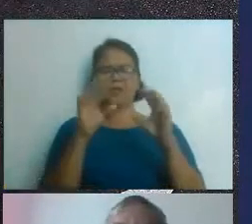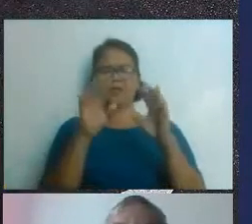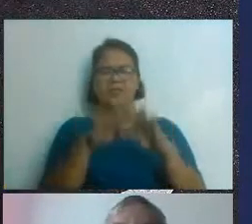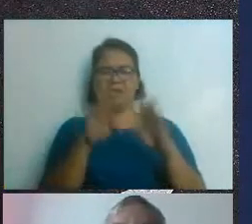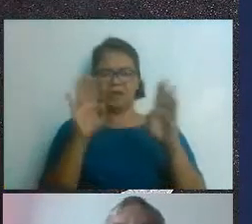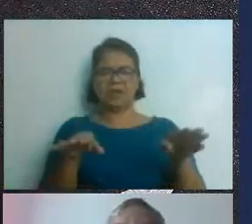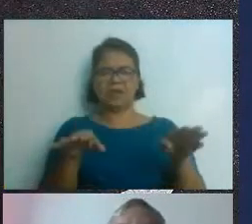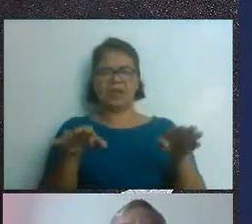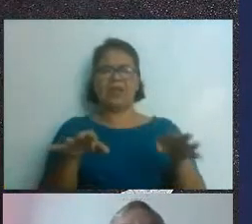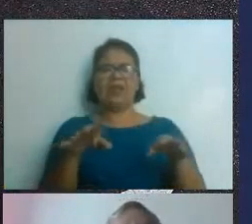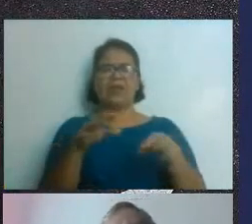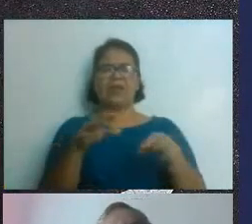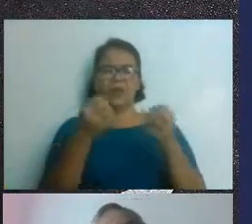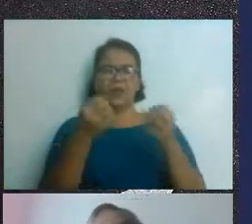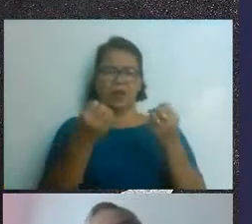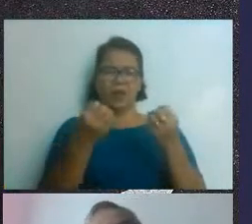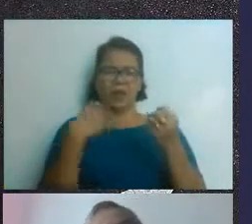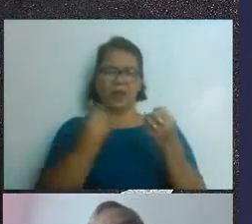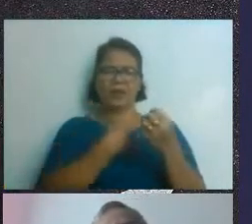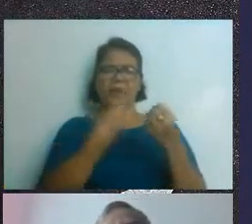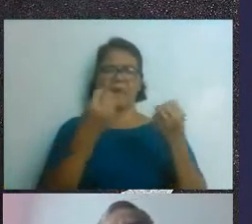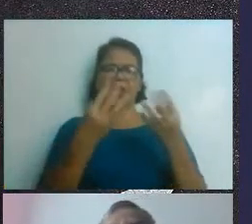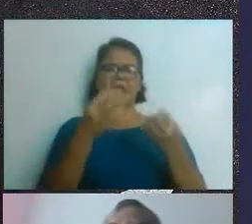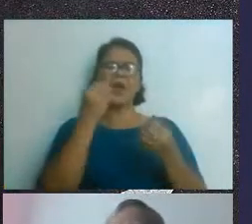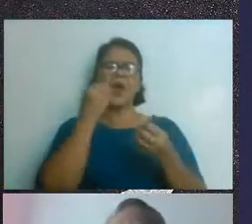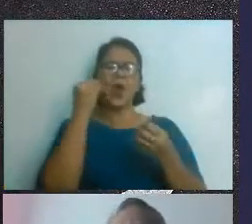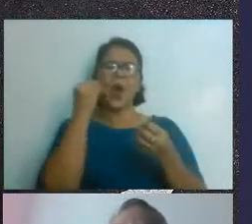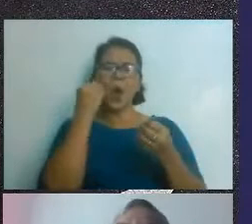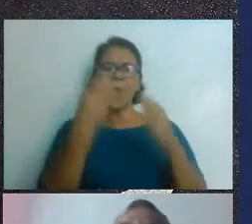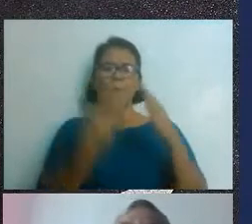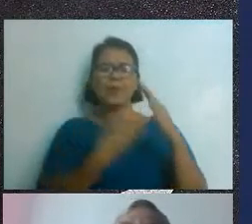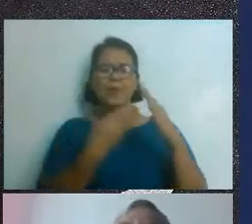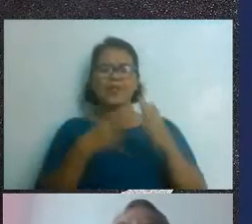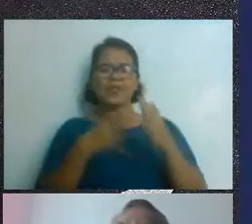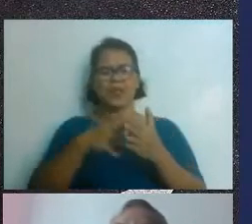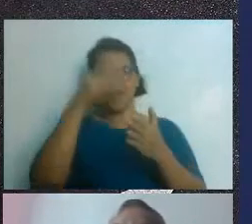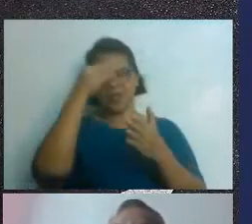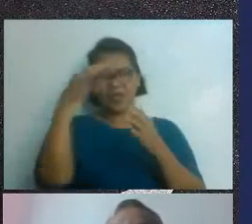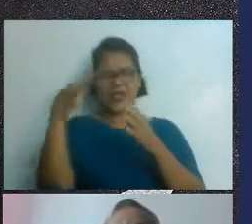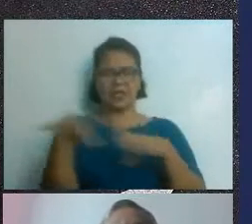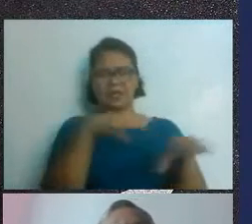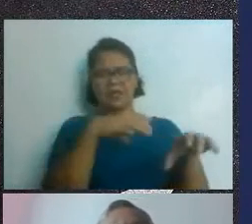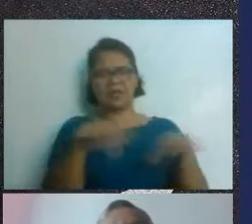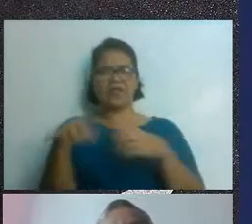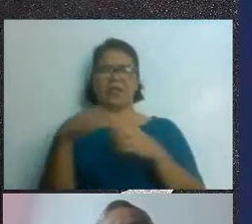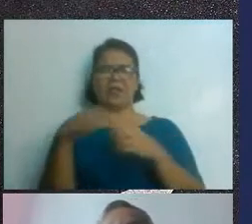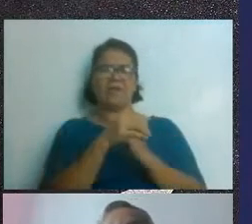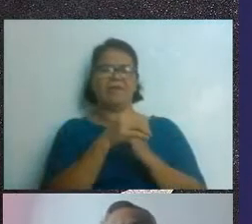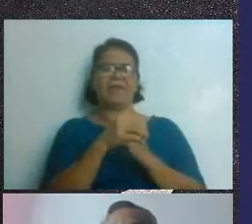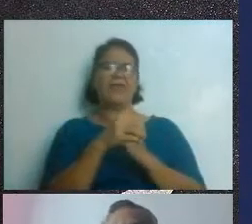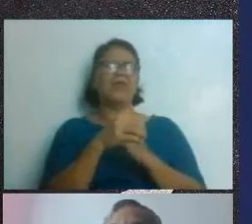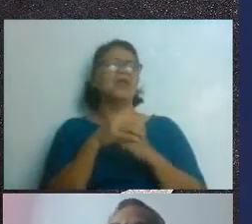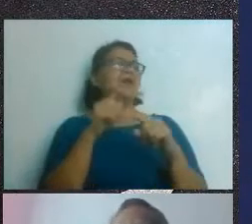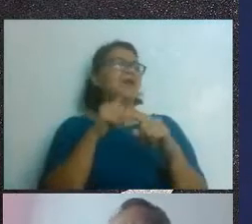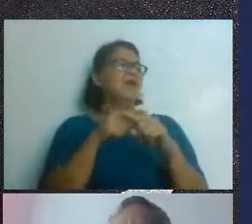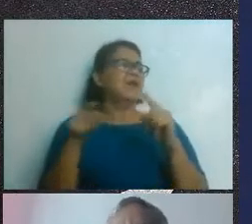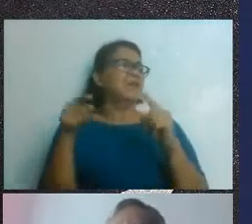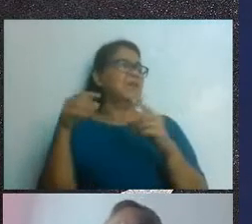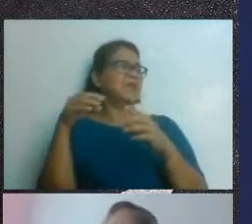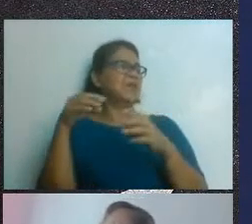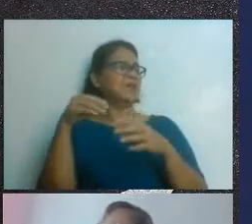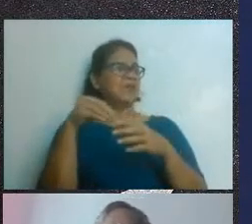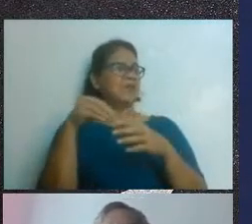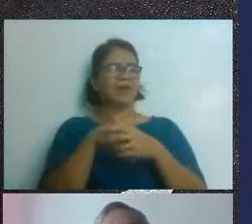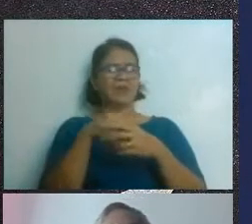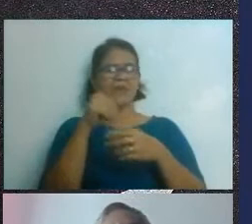na mangyayari. Pag TV naman, kailangan may kausap kayong TV or radio station. We are trying